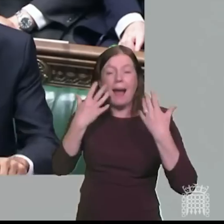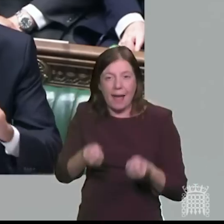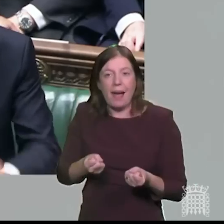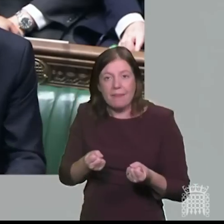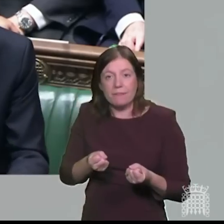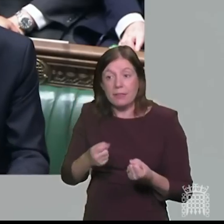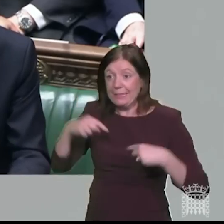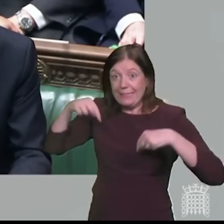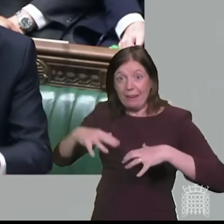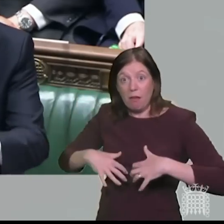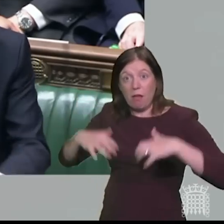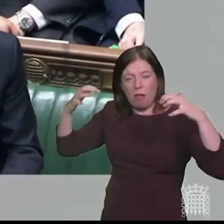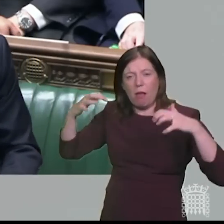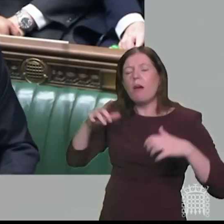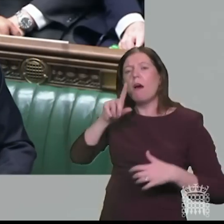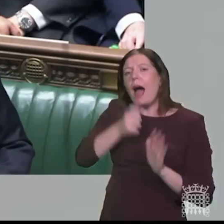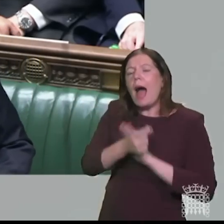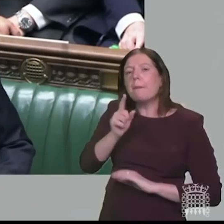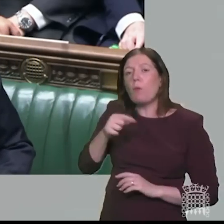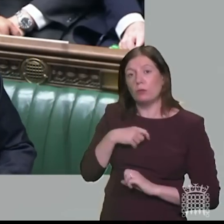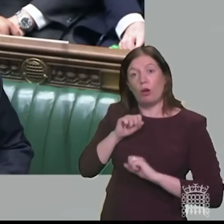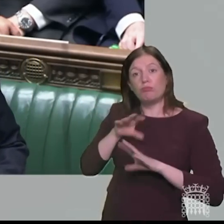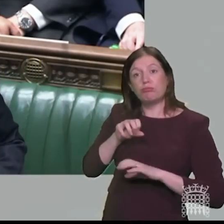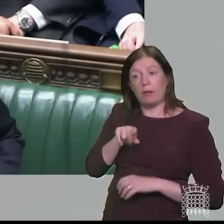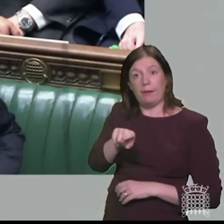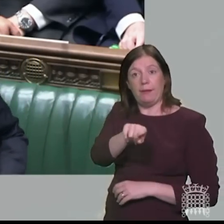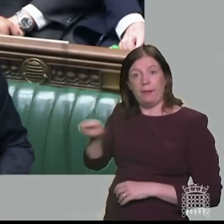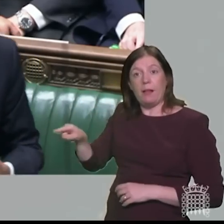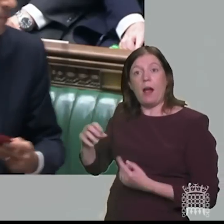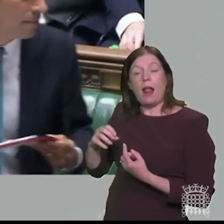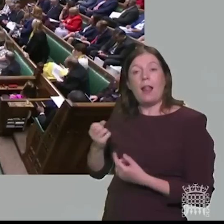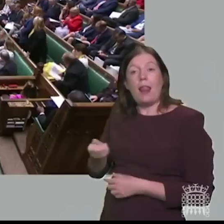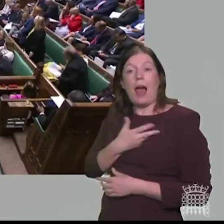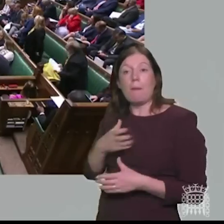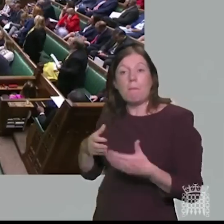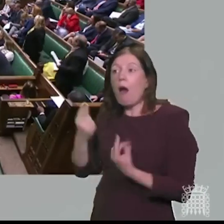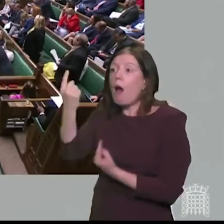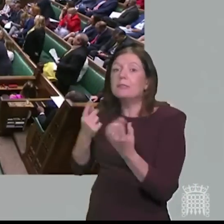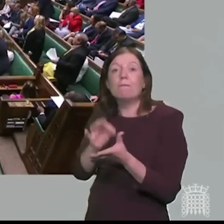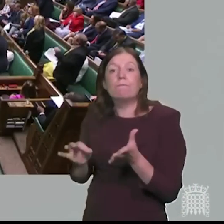policies in this House, the party opposite couldn't even be bothered to turn up and vote for them.